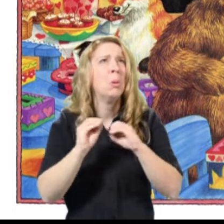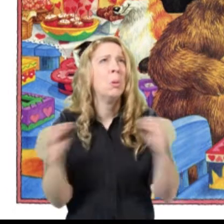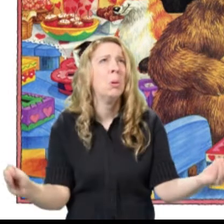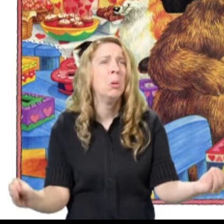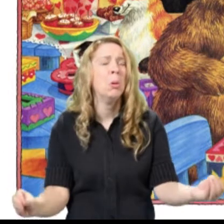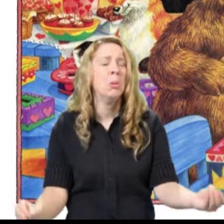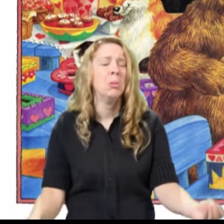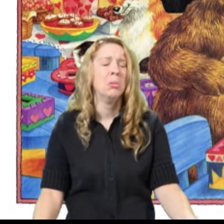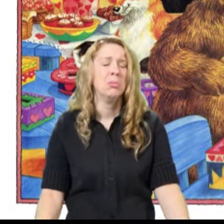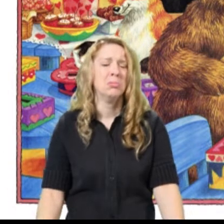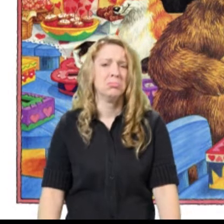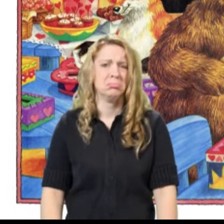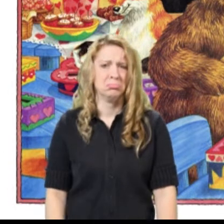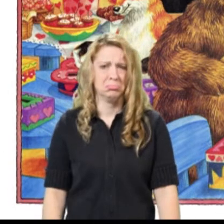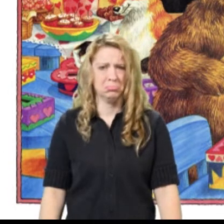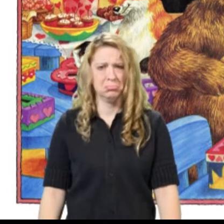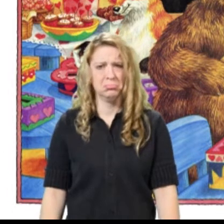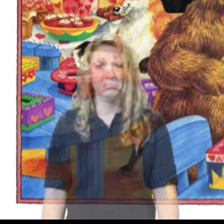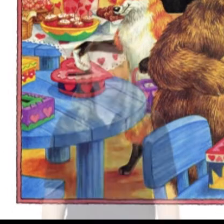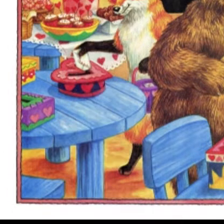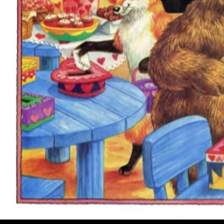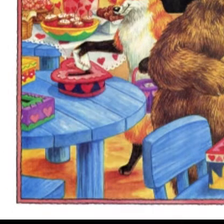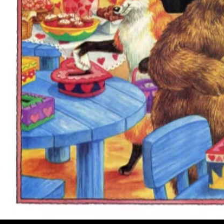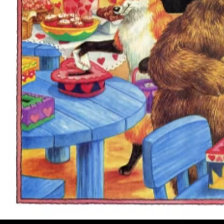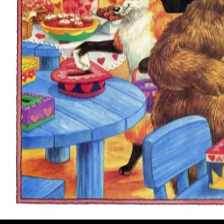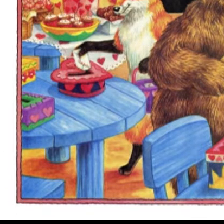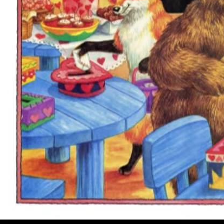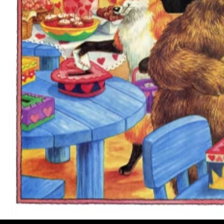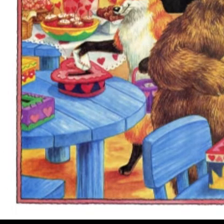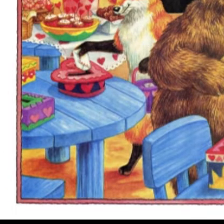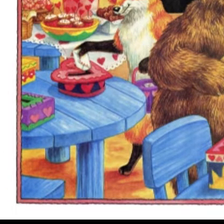so many, and he had none to give in return.